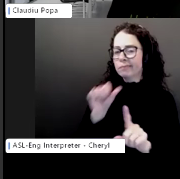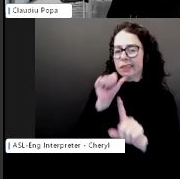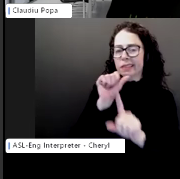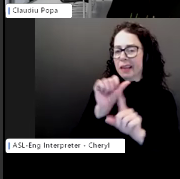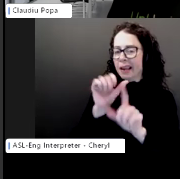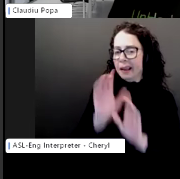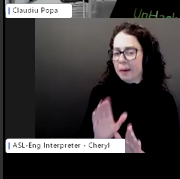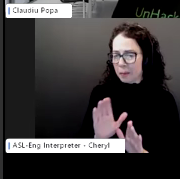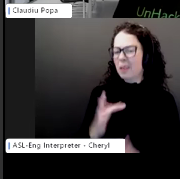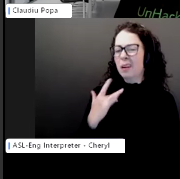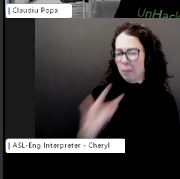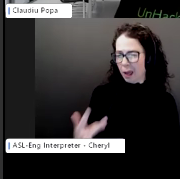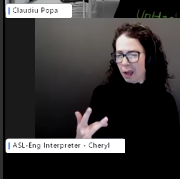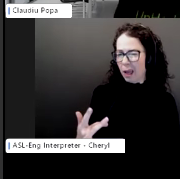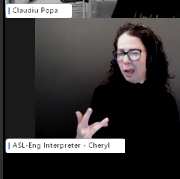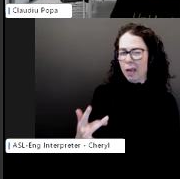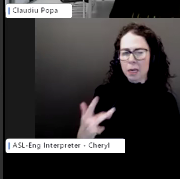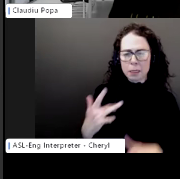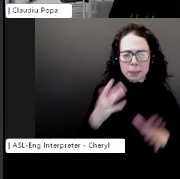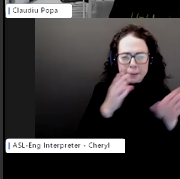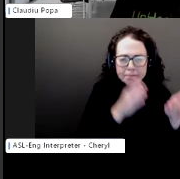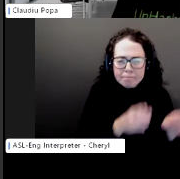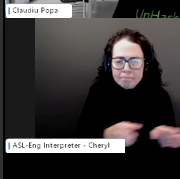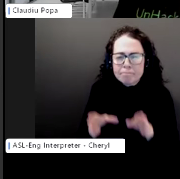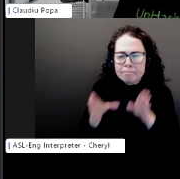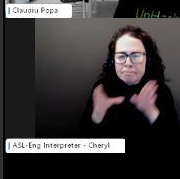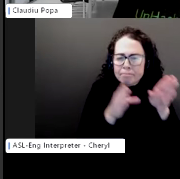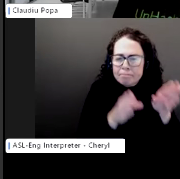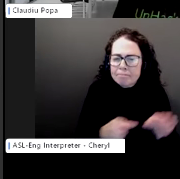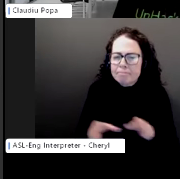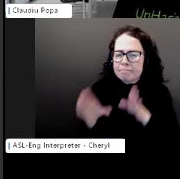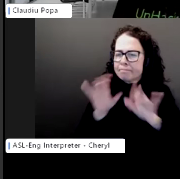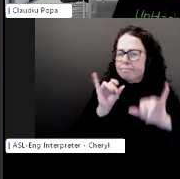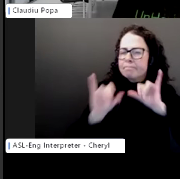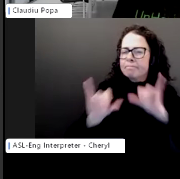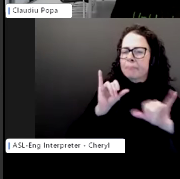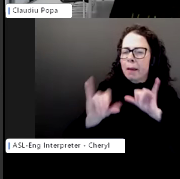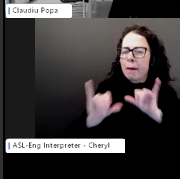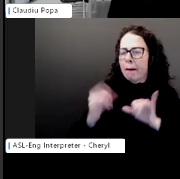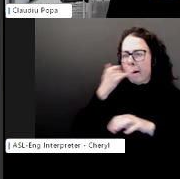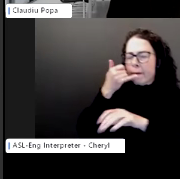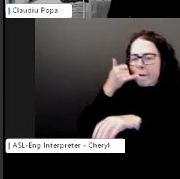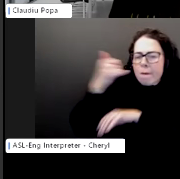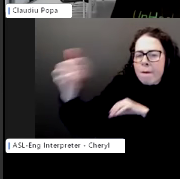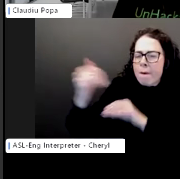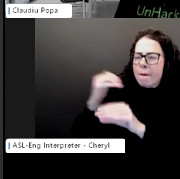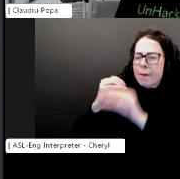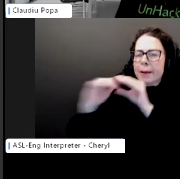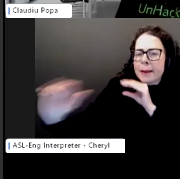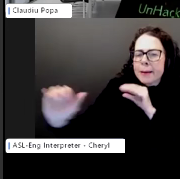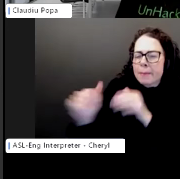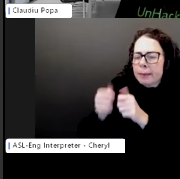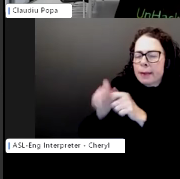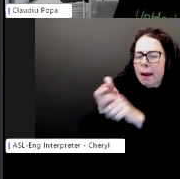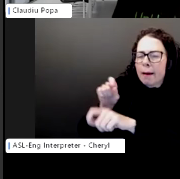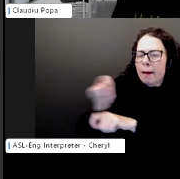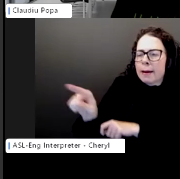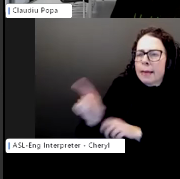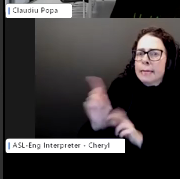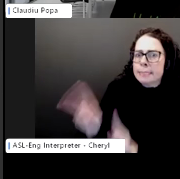bat. How do they accept money? Preferably money in a way that makes